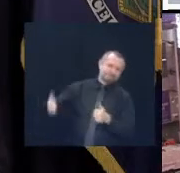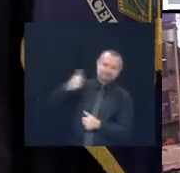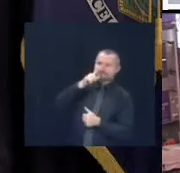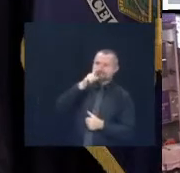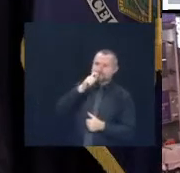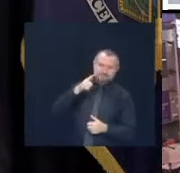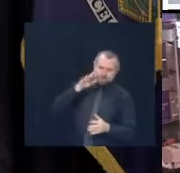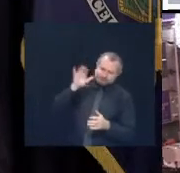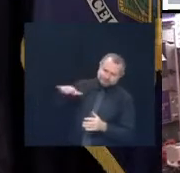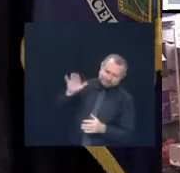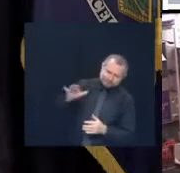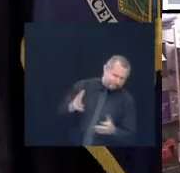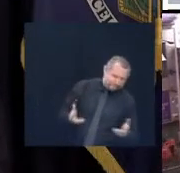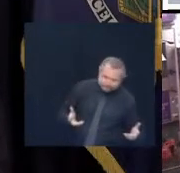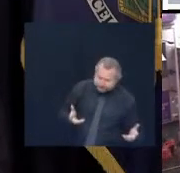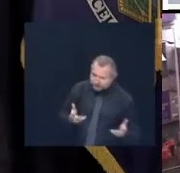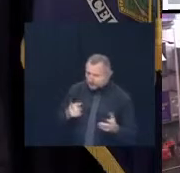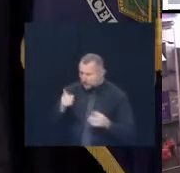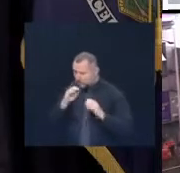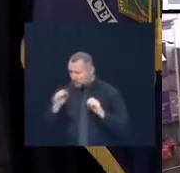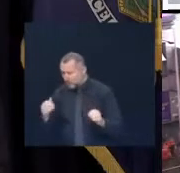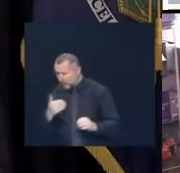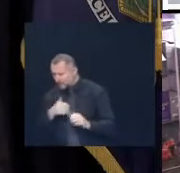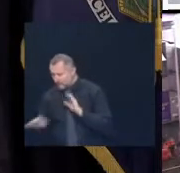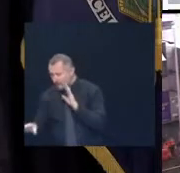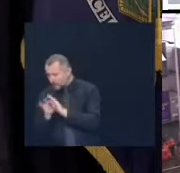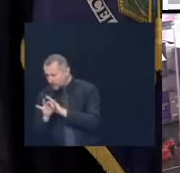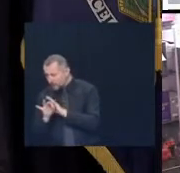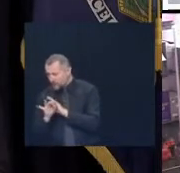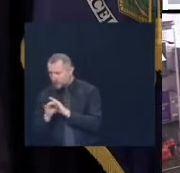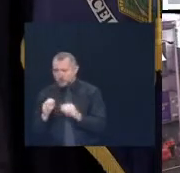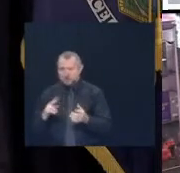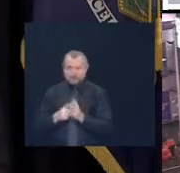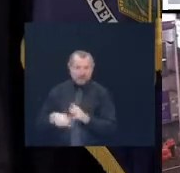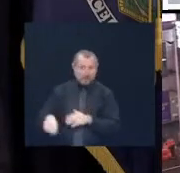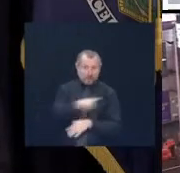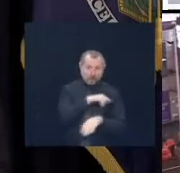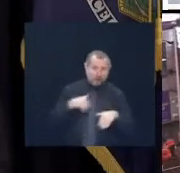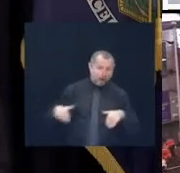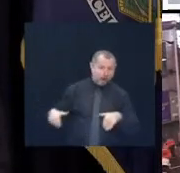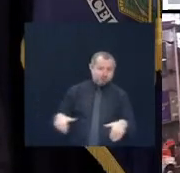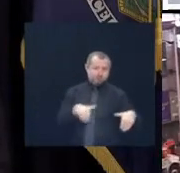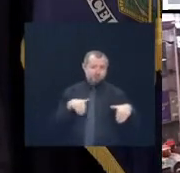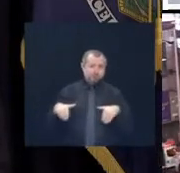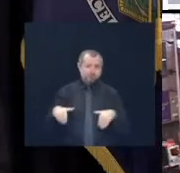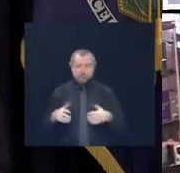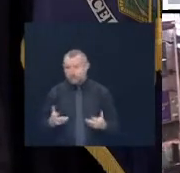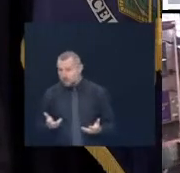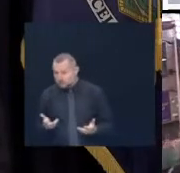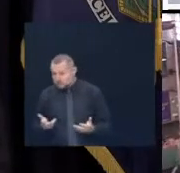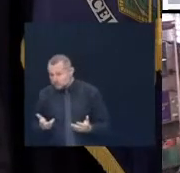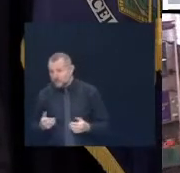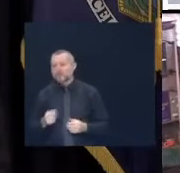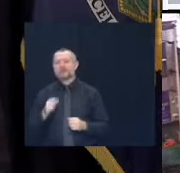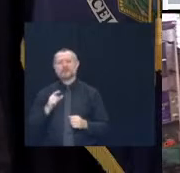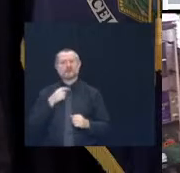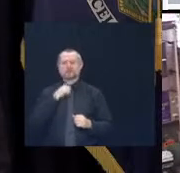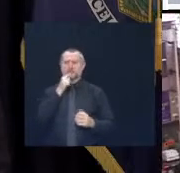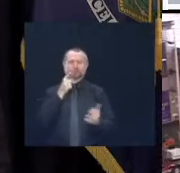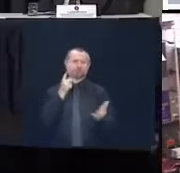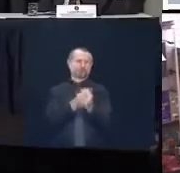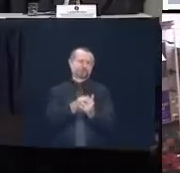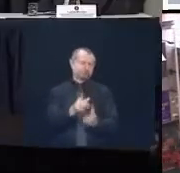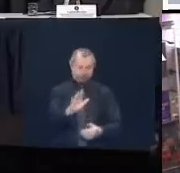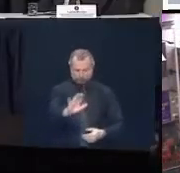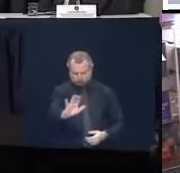Jersey just because you don't have an appointee I'm not going to be totally non-c collegial and disrespectful